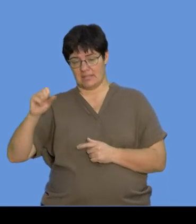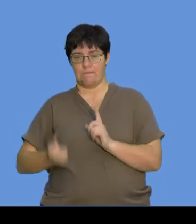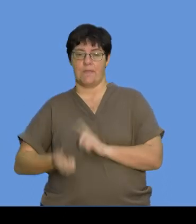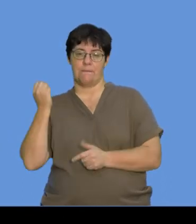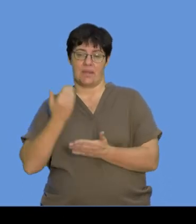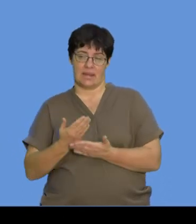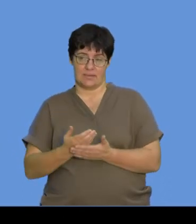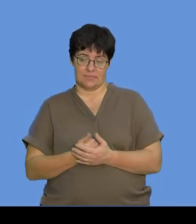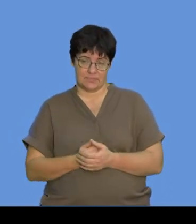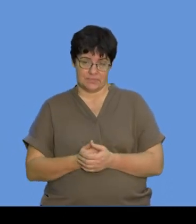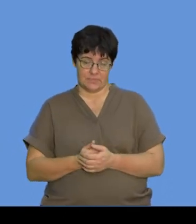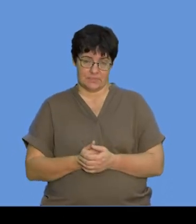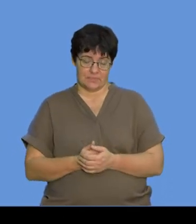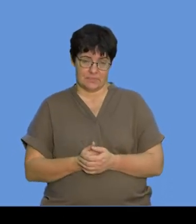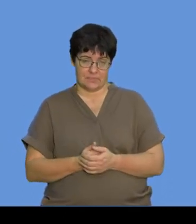mass, okay?